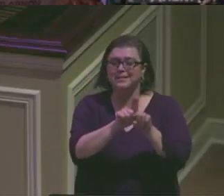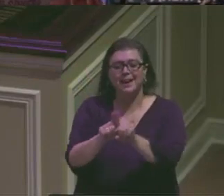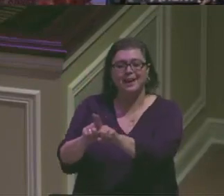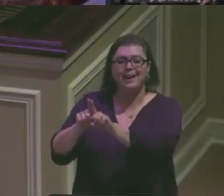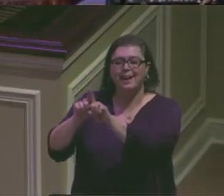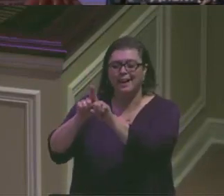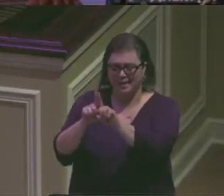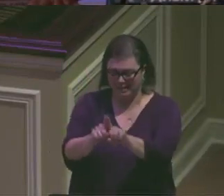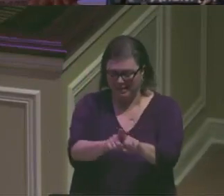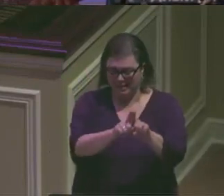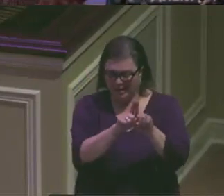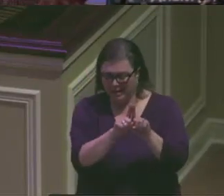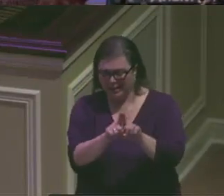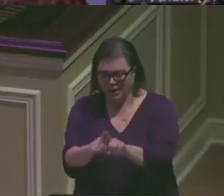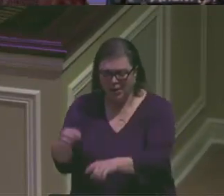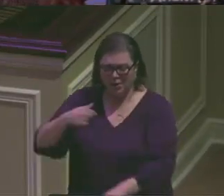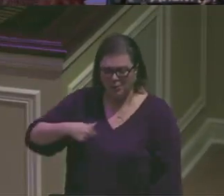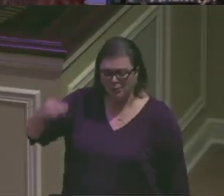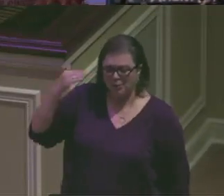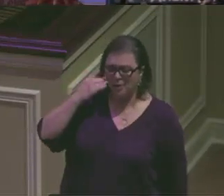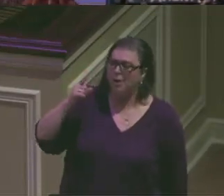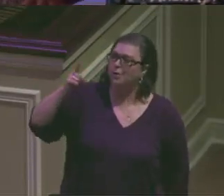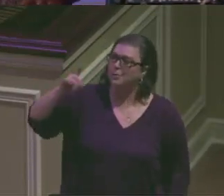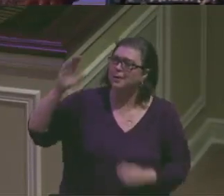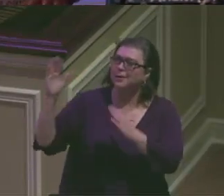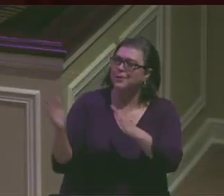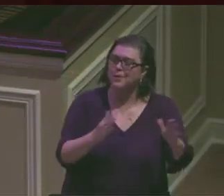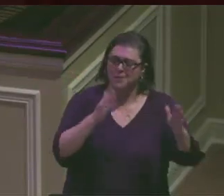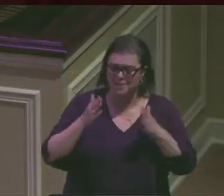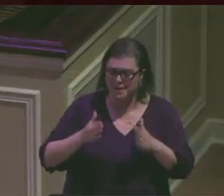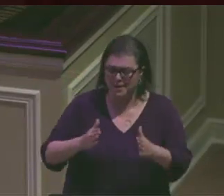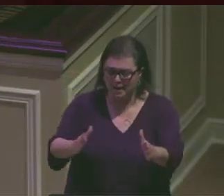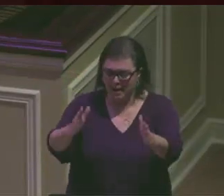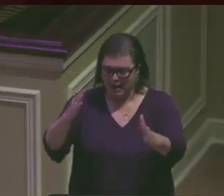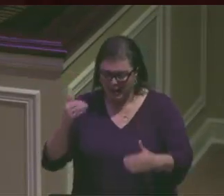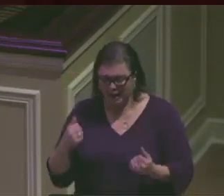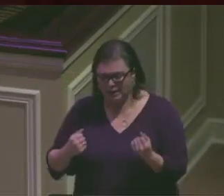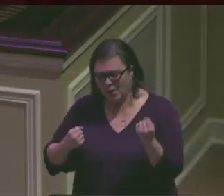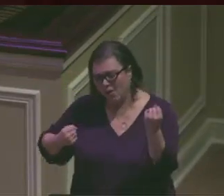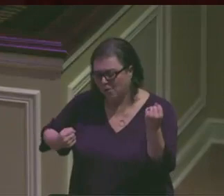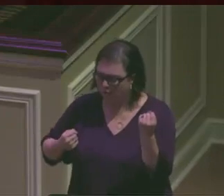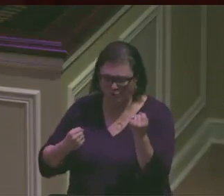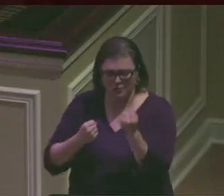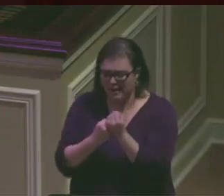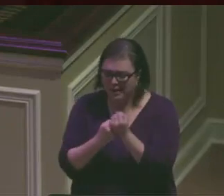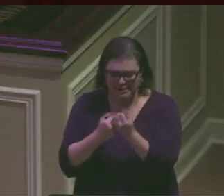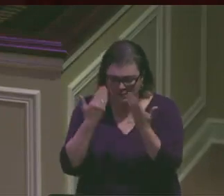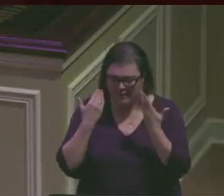my side. I know who goes before me.